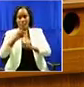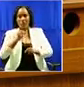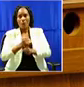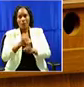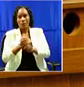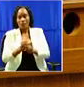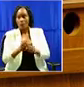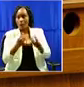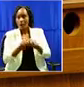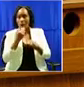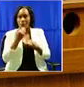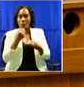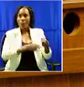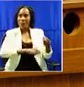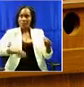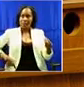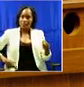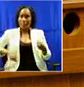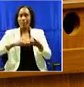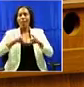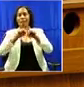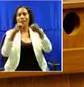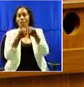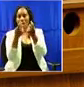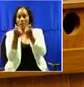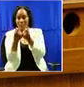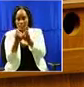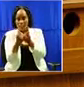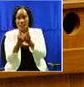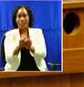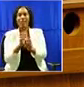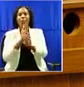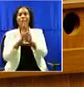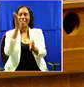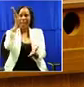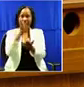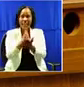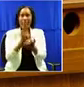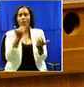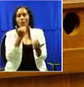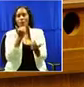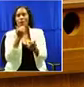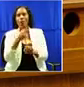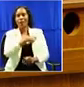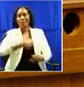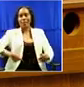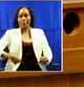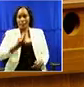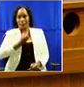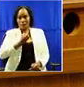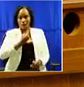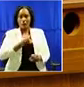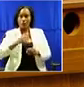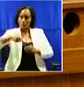the presidency and the National Treasury, reporting directly to the President on a regular basis. It